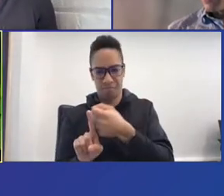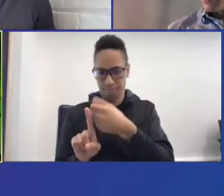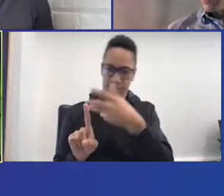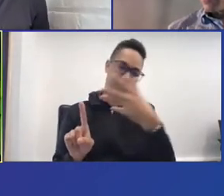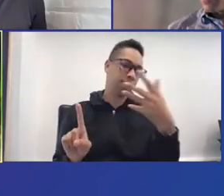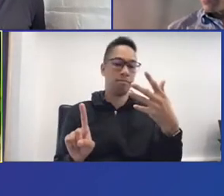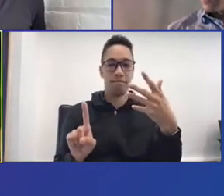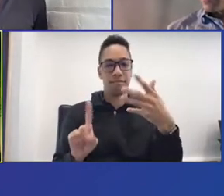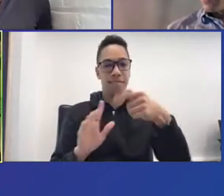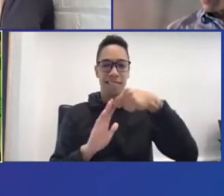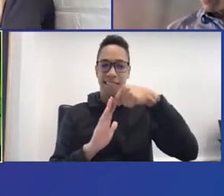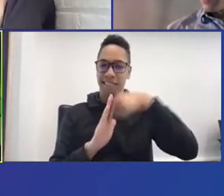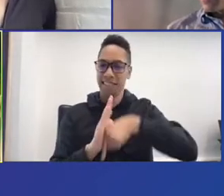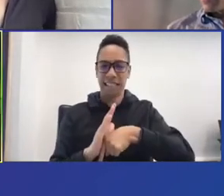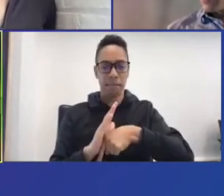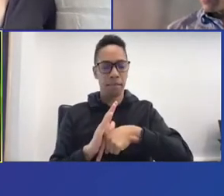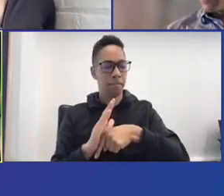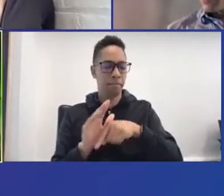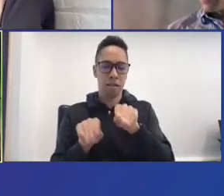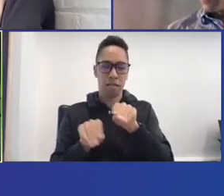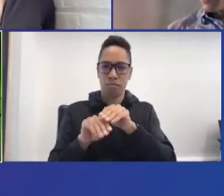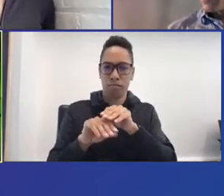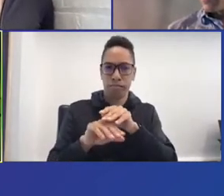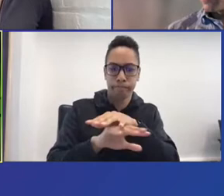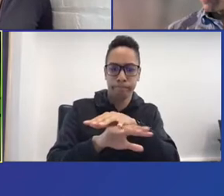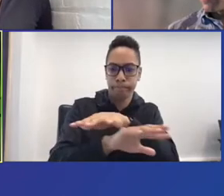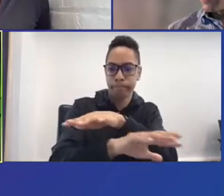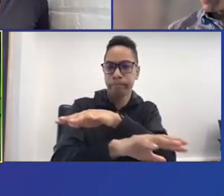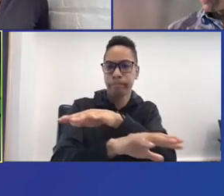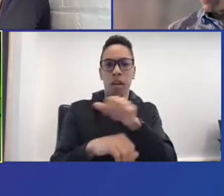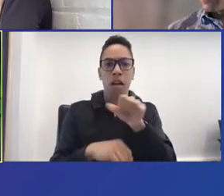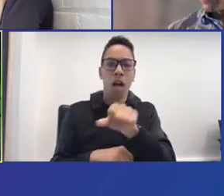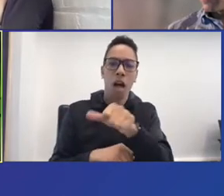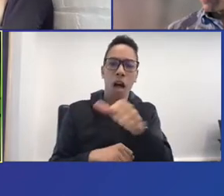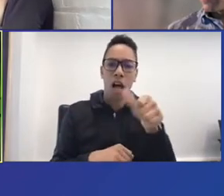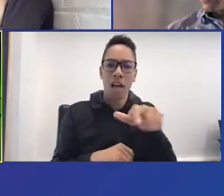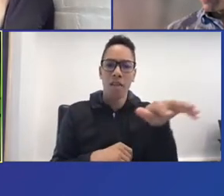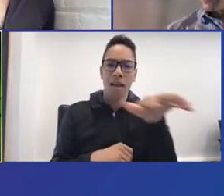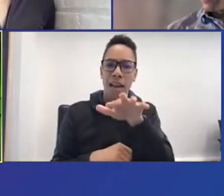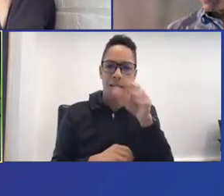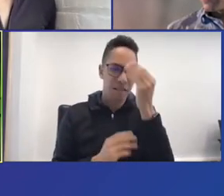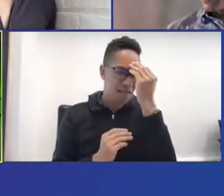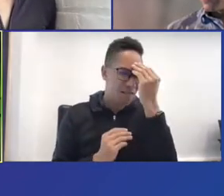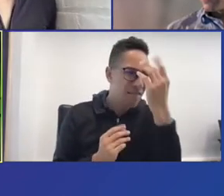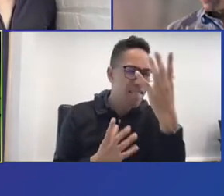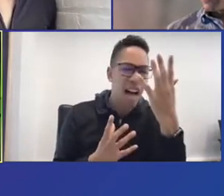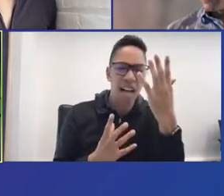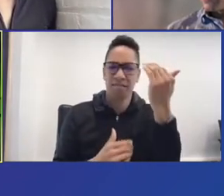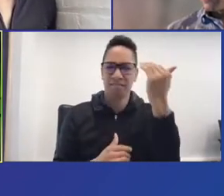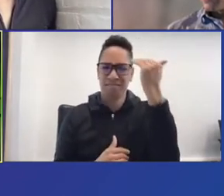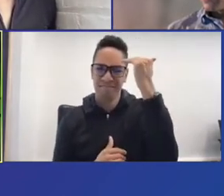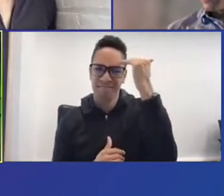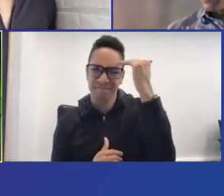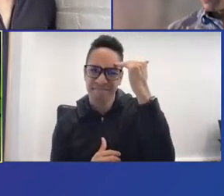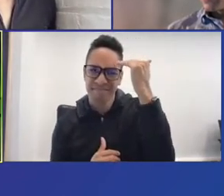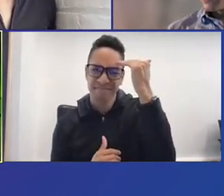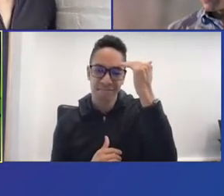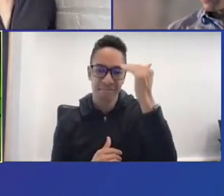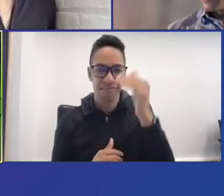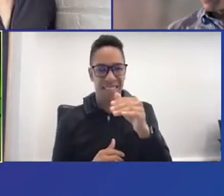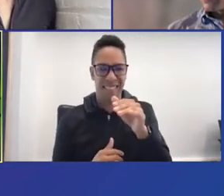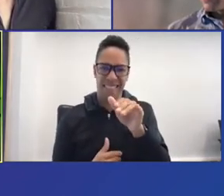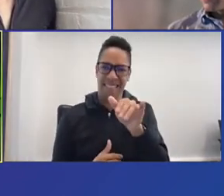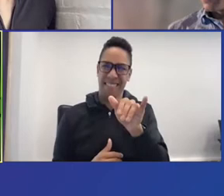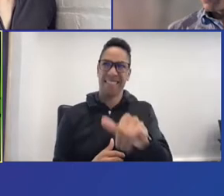deeply into these other realms of space of knowledge and ontology. And that's why I guess I